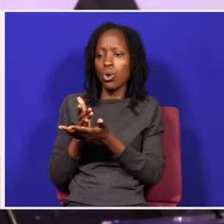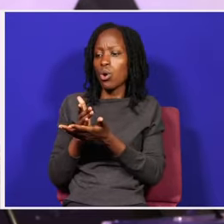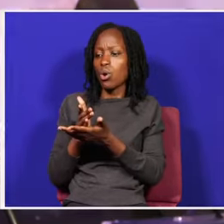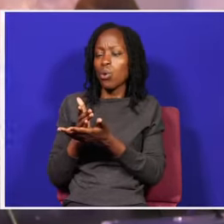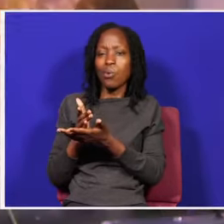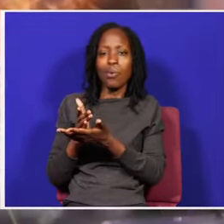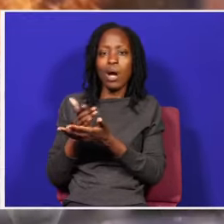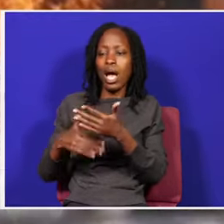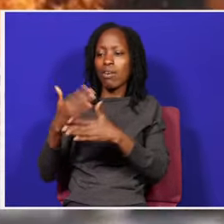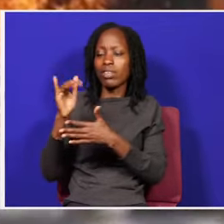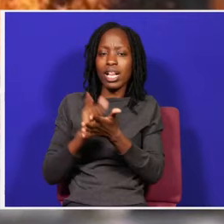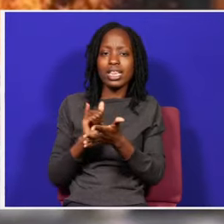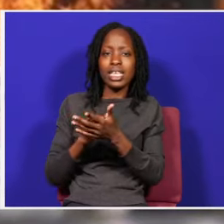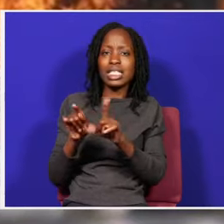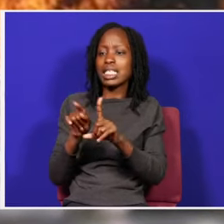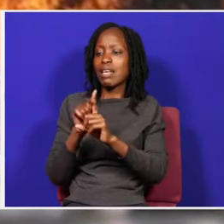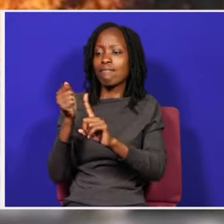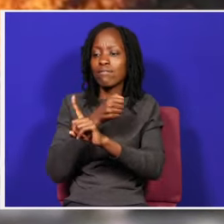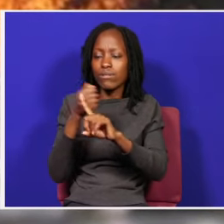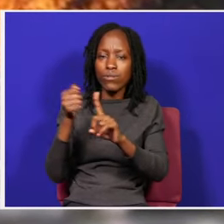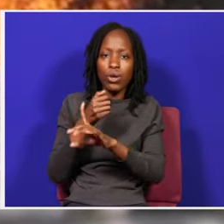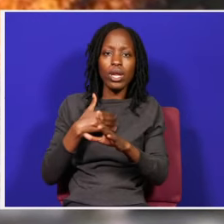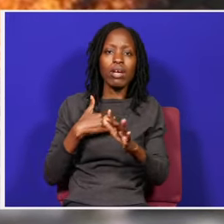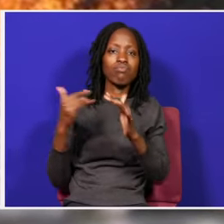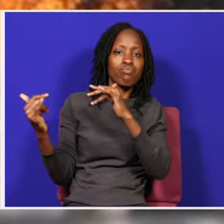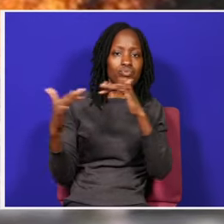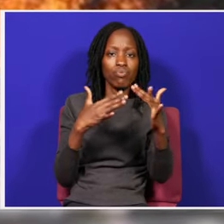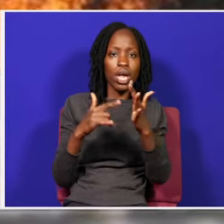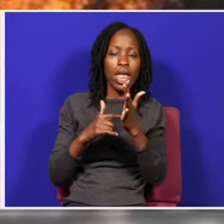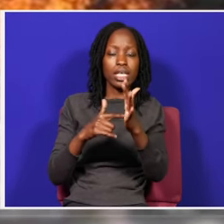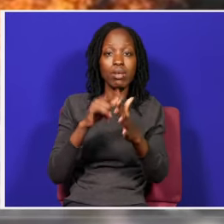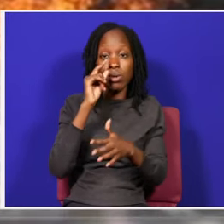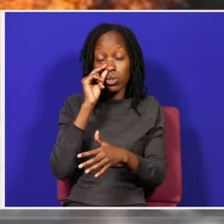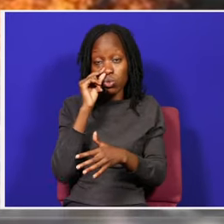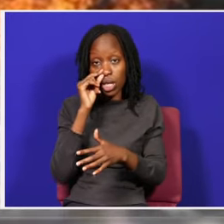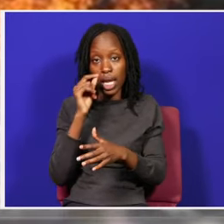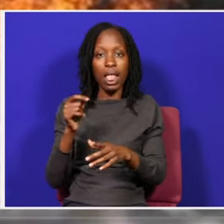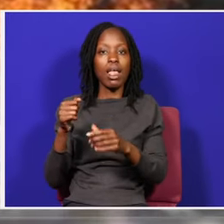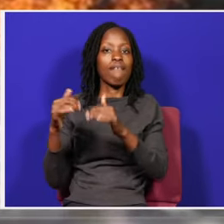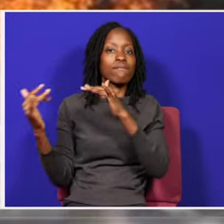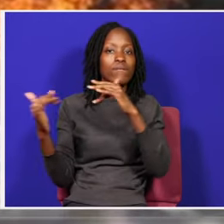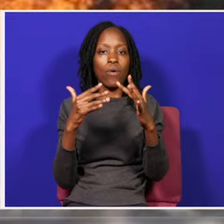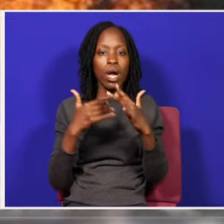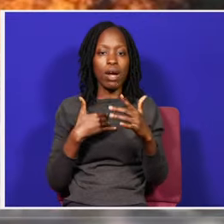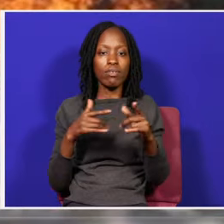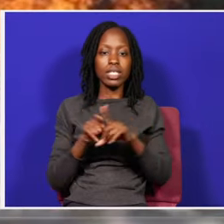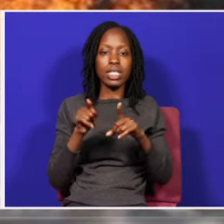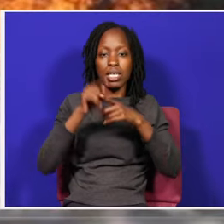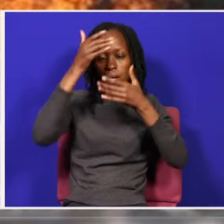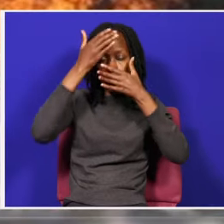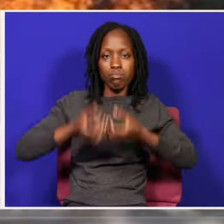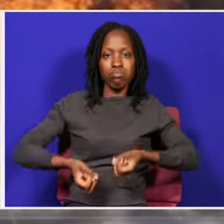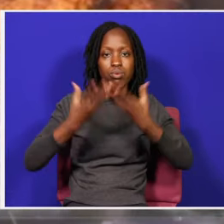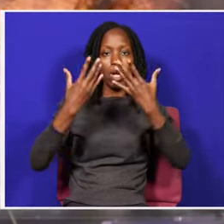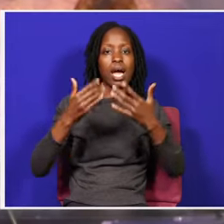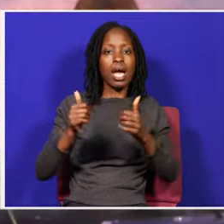attacks, civil unrest in countries like Sudan, right here in the African continent, and then a terrorist attack,